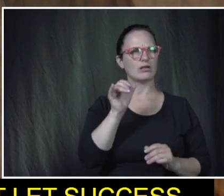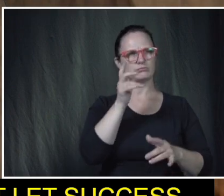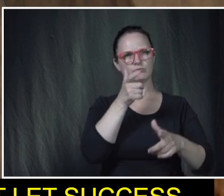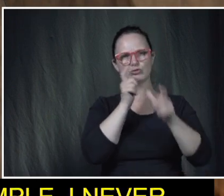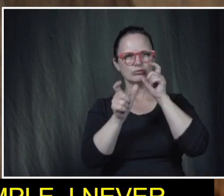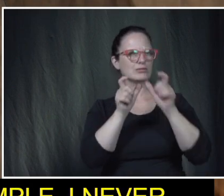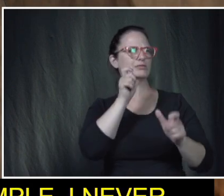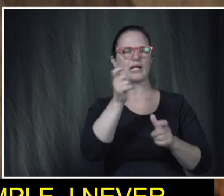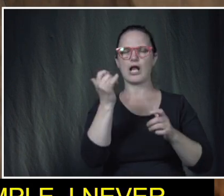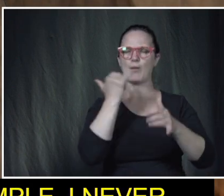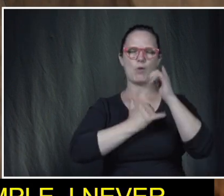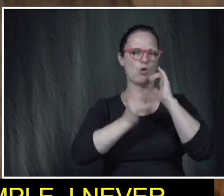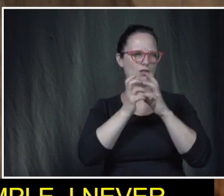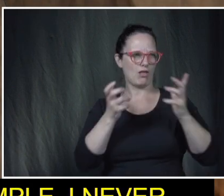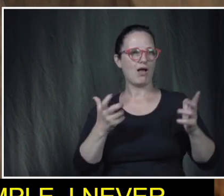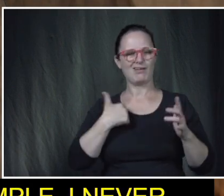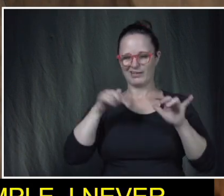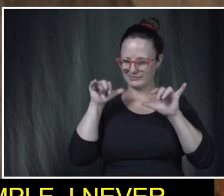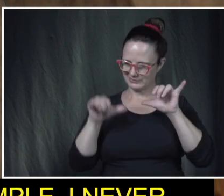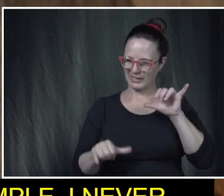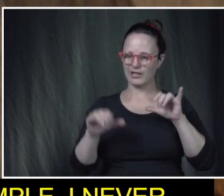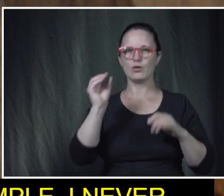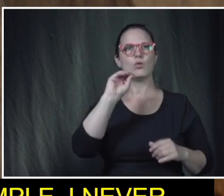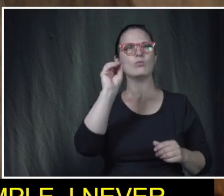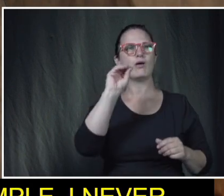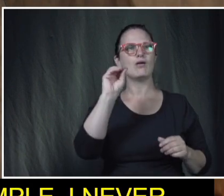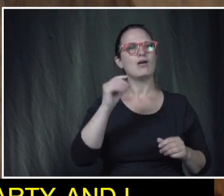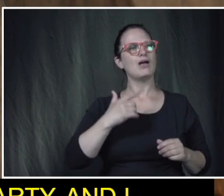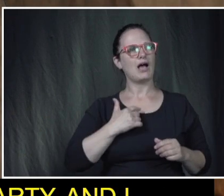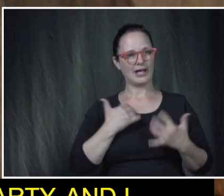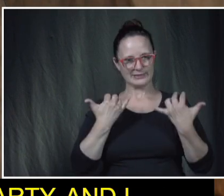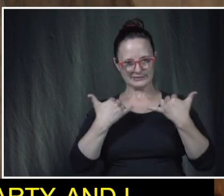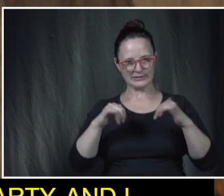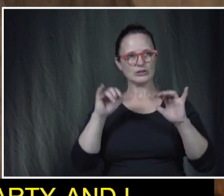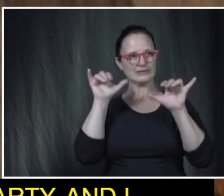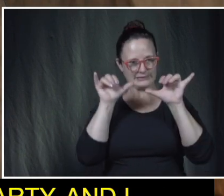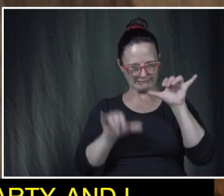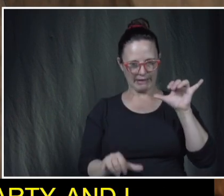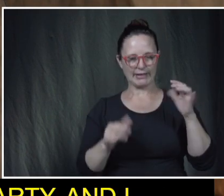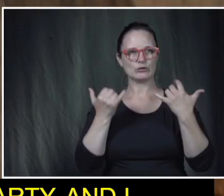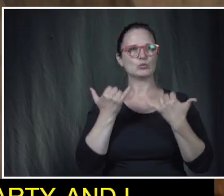much, and I stayed in Omaha. I still stay here to this day.